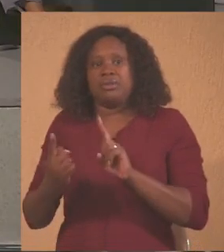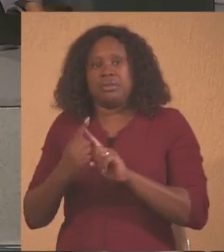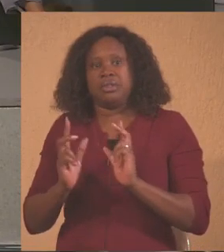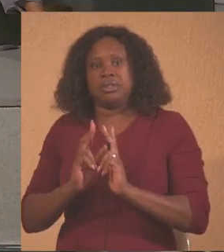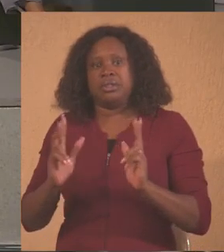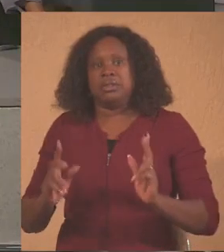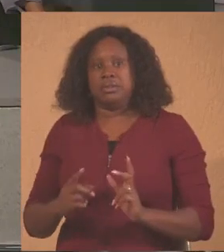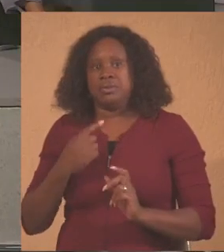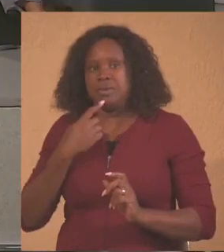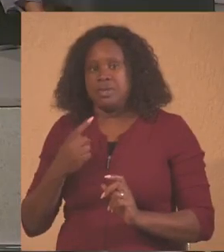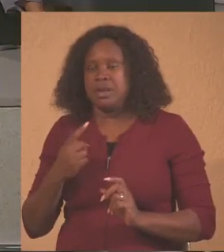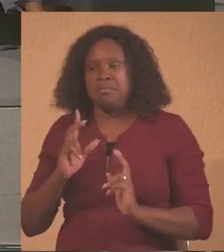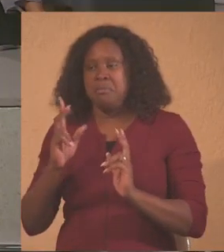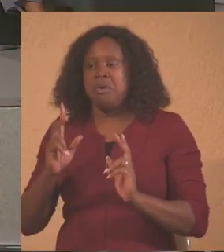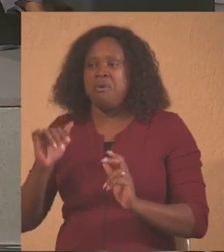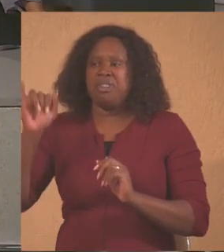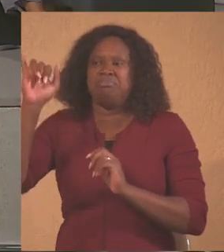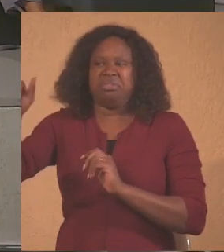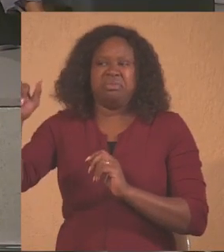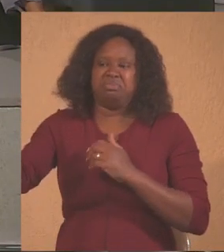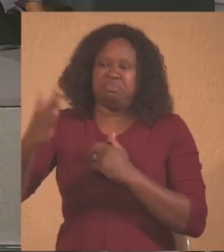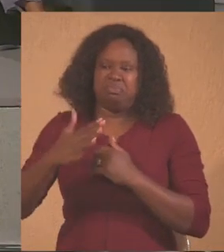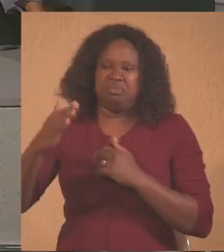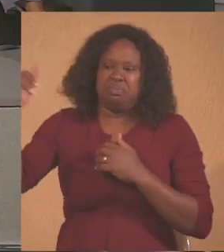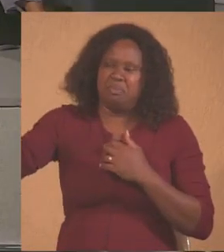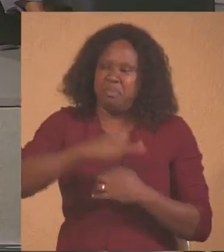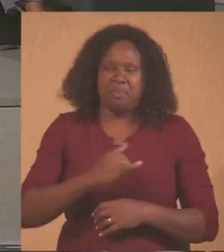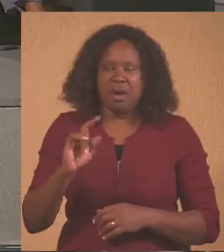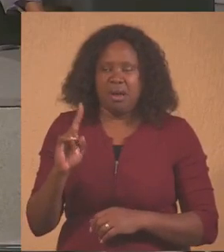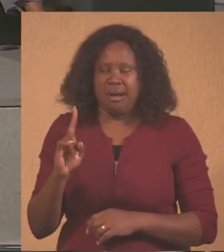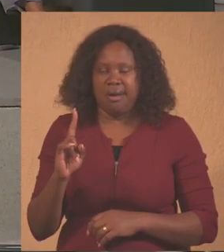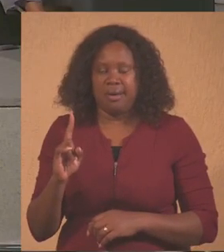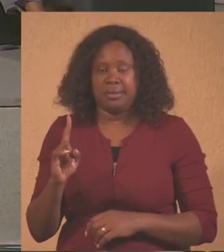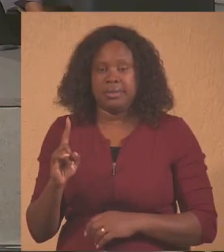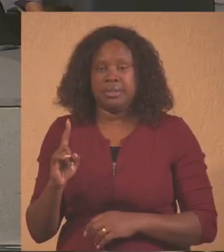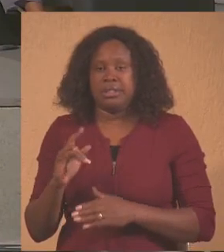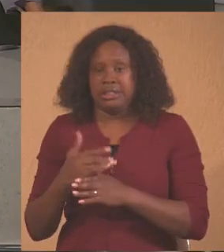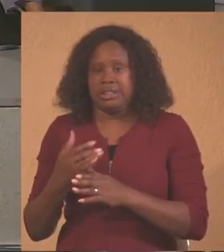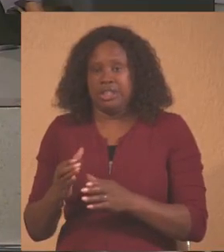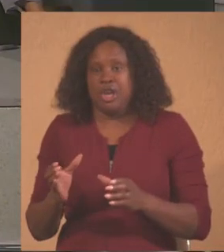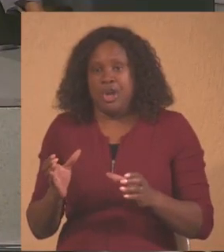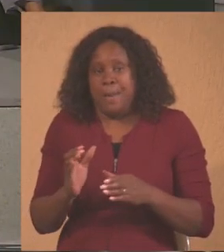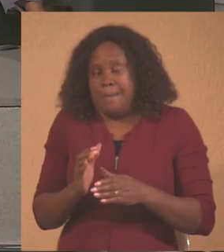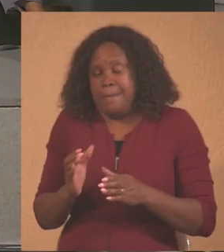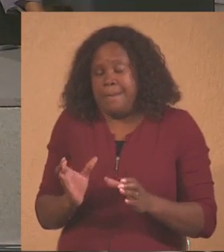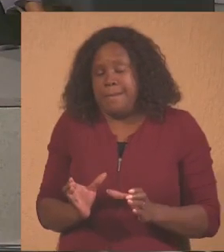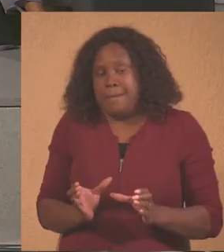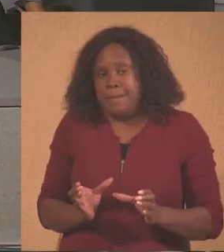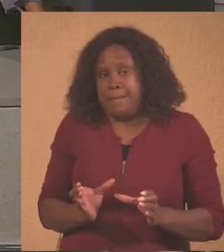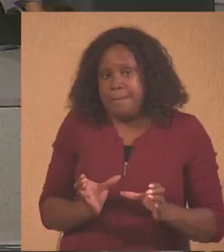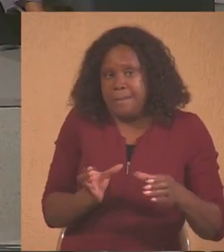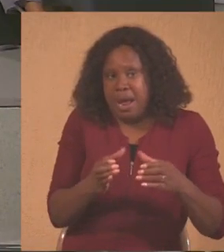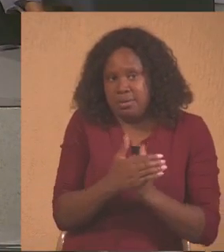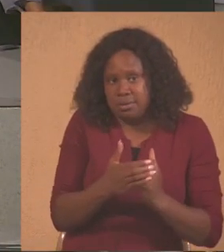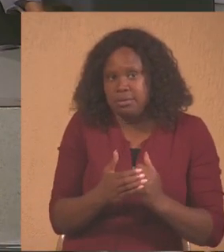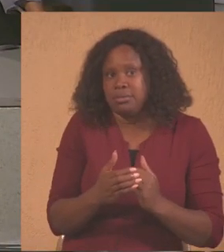said they should not come because there is no quarantine. If we talk about maybe delayed for a day